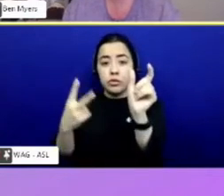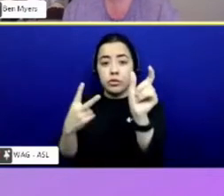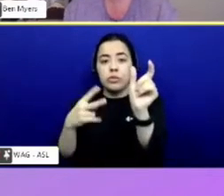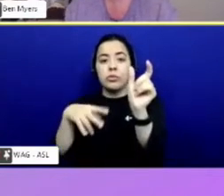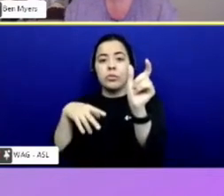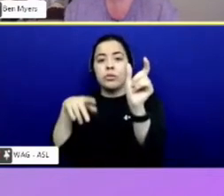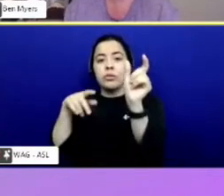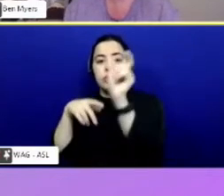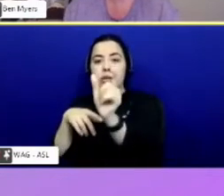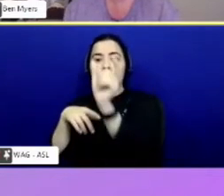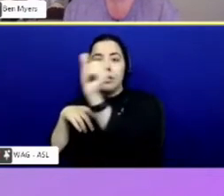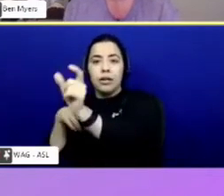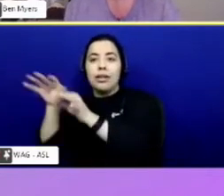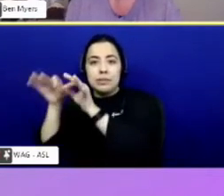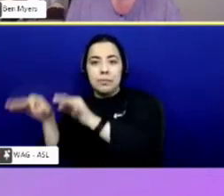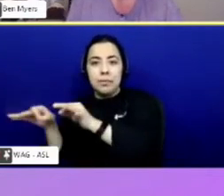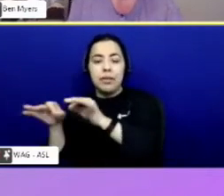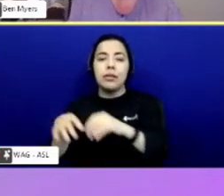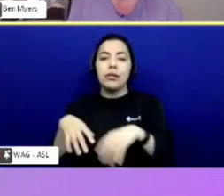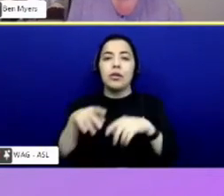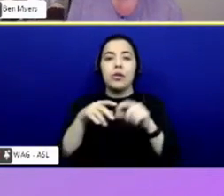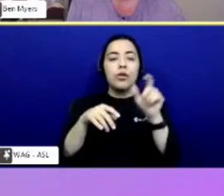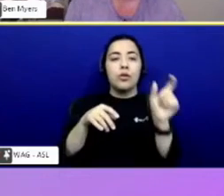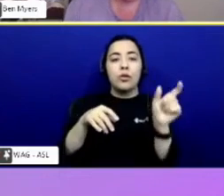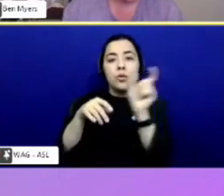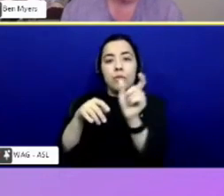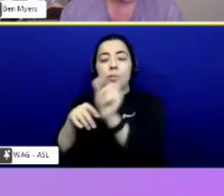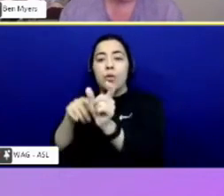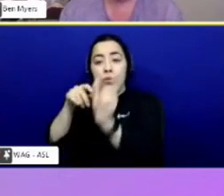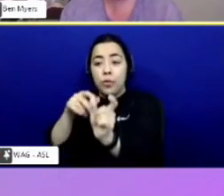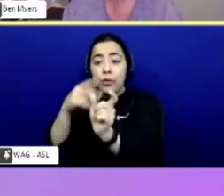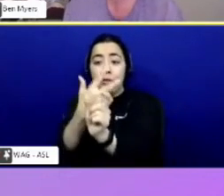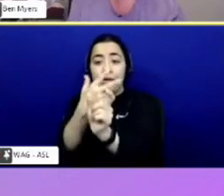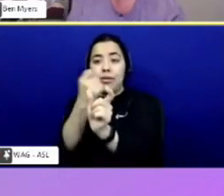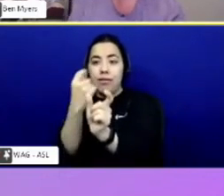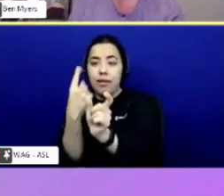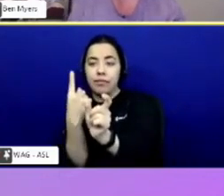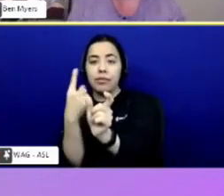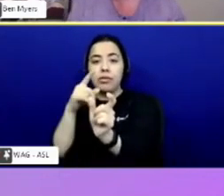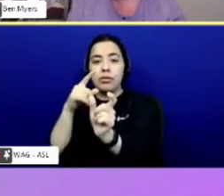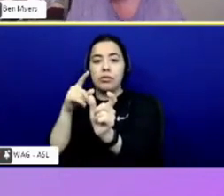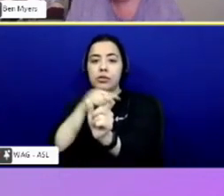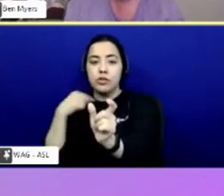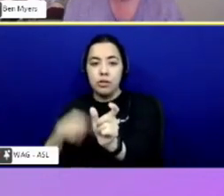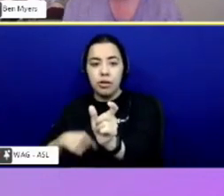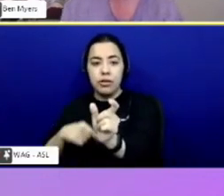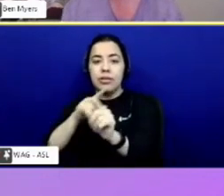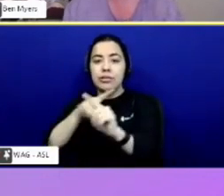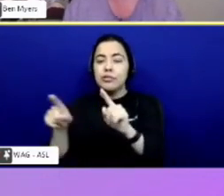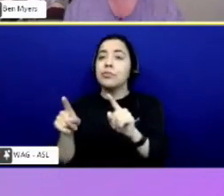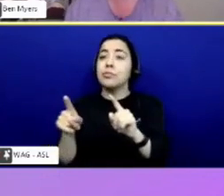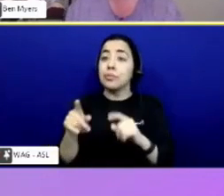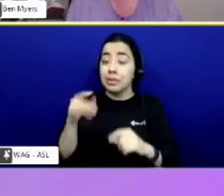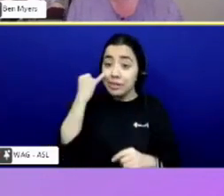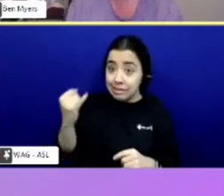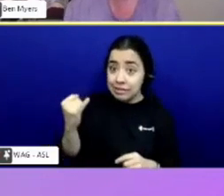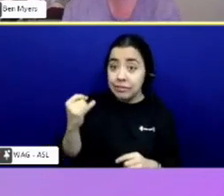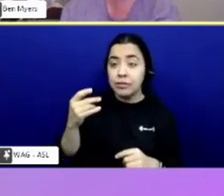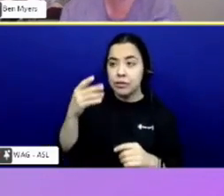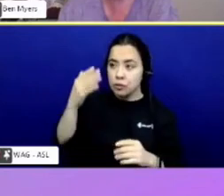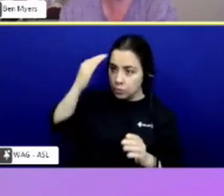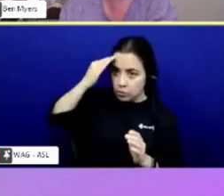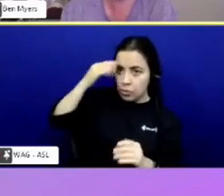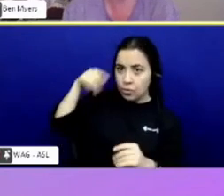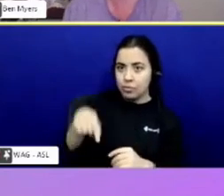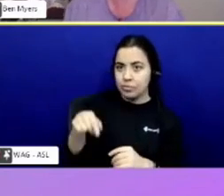India. Okay, so by zebra striping our table, we were able to restore table semantics to a table